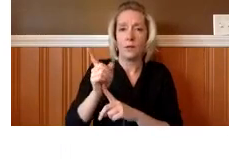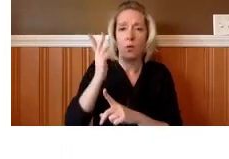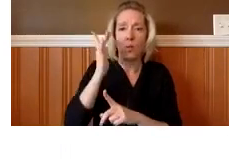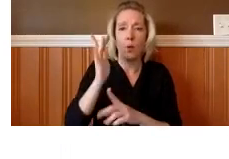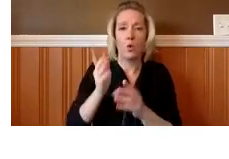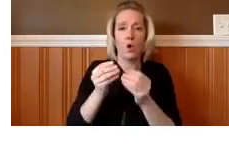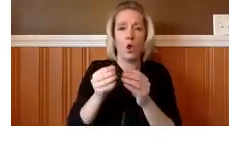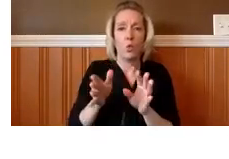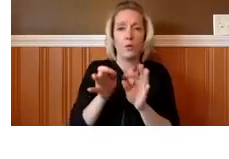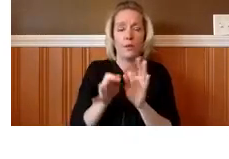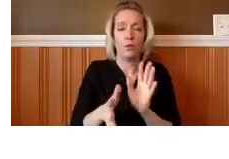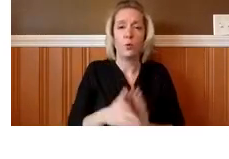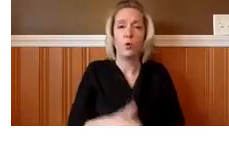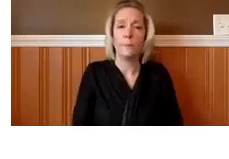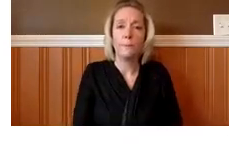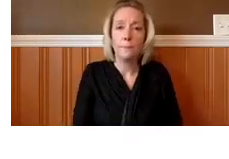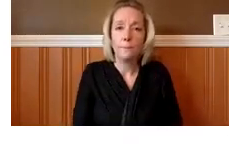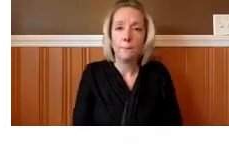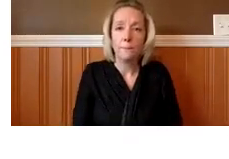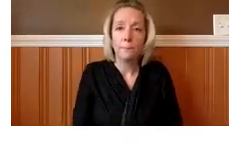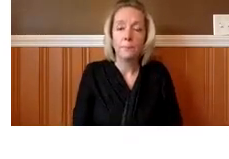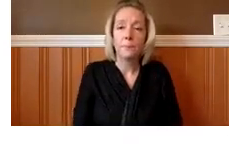while I do this, but I'm going to